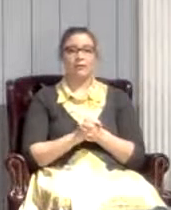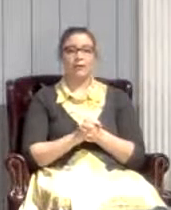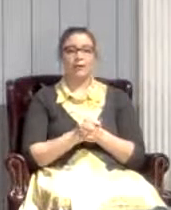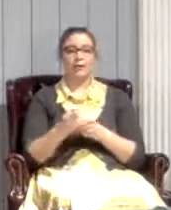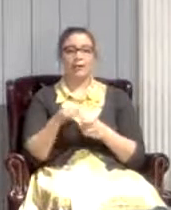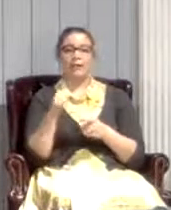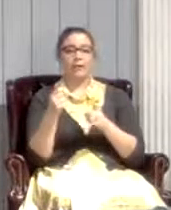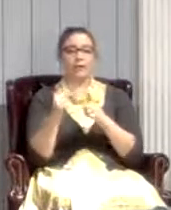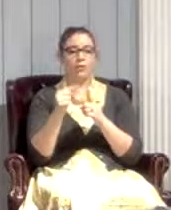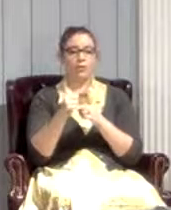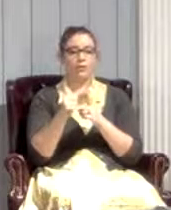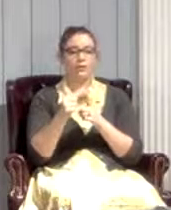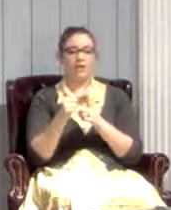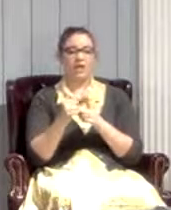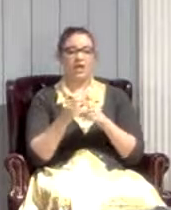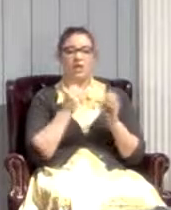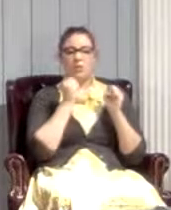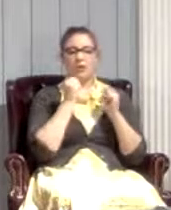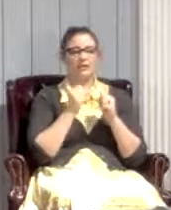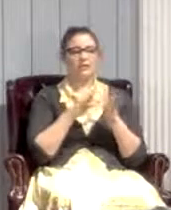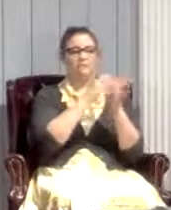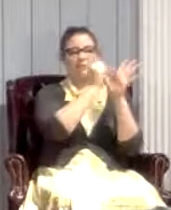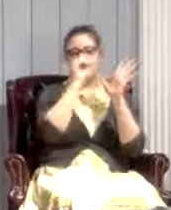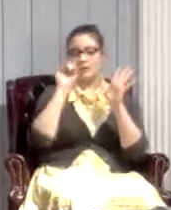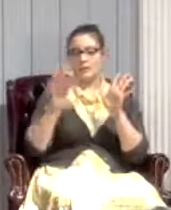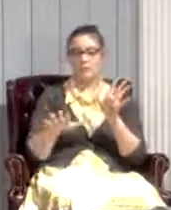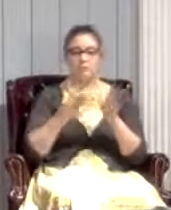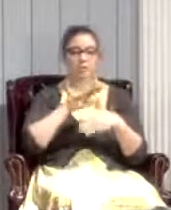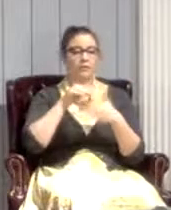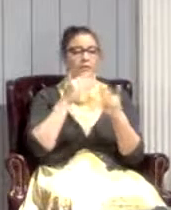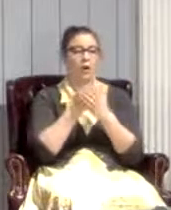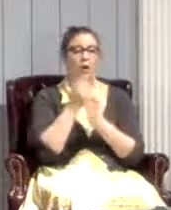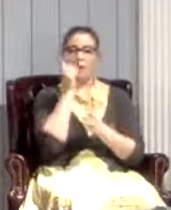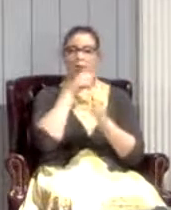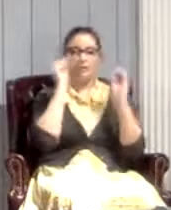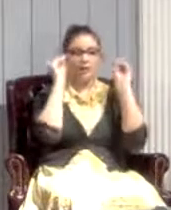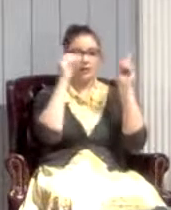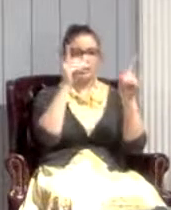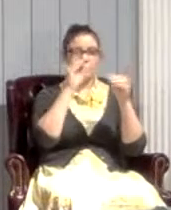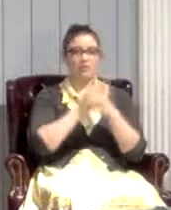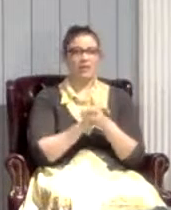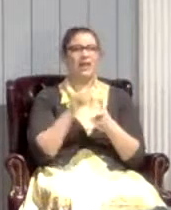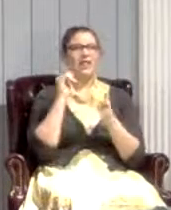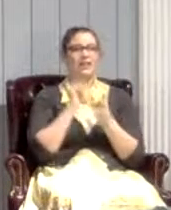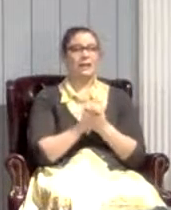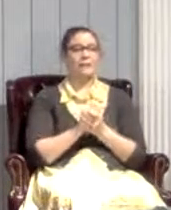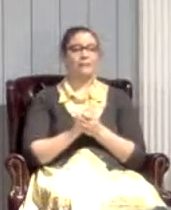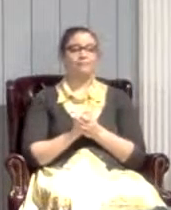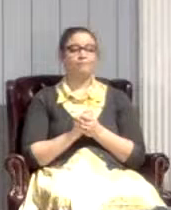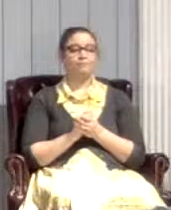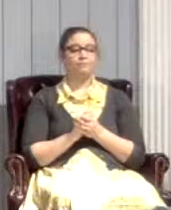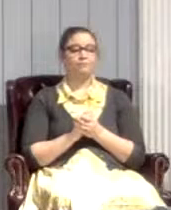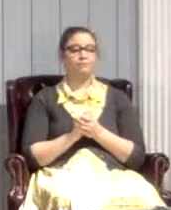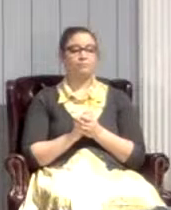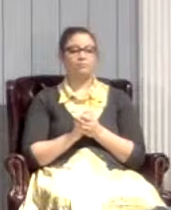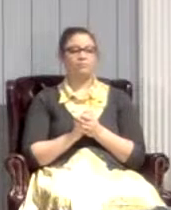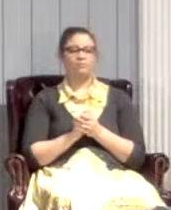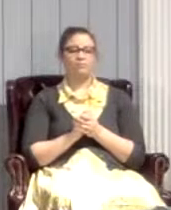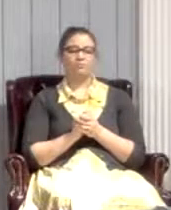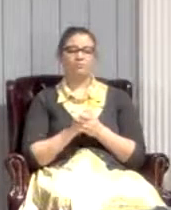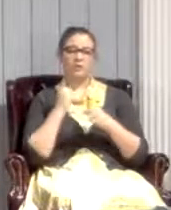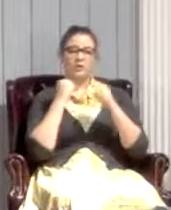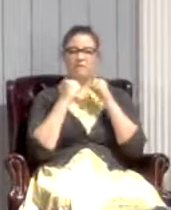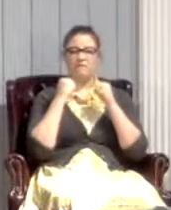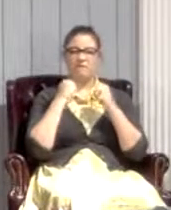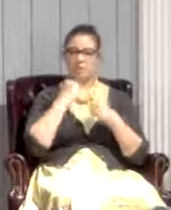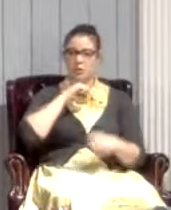dispose of the false doctrines. Casting down, that's a violent term. All right, it's a